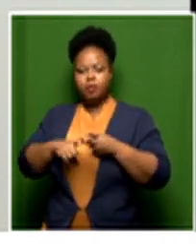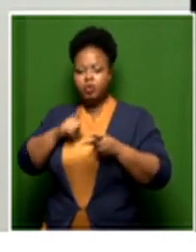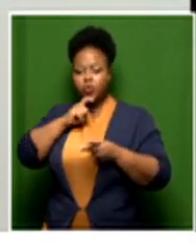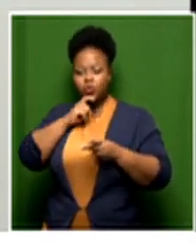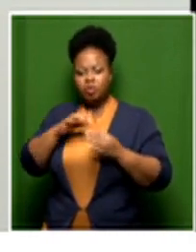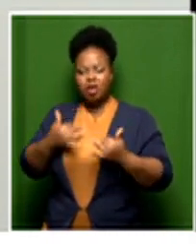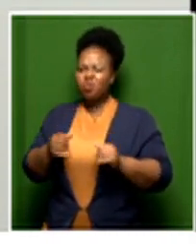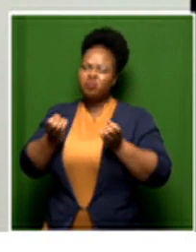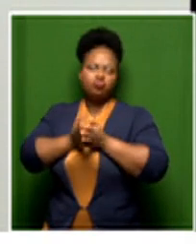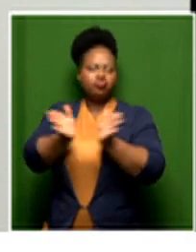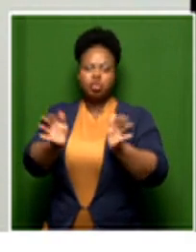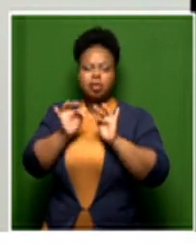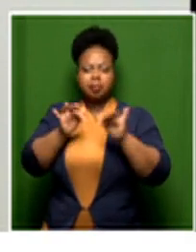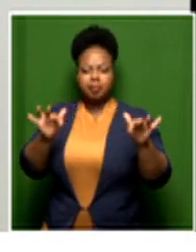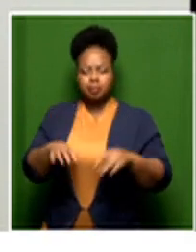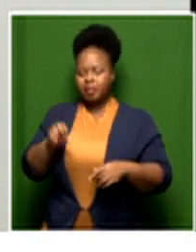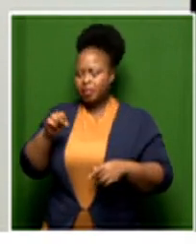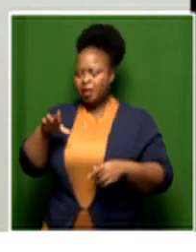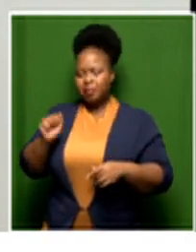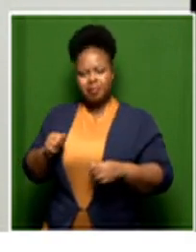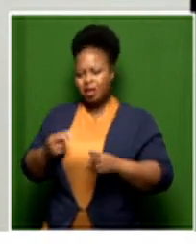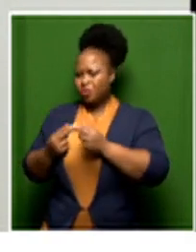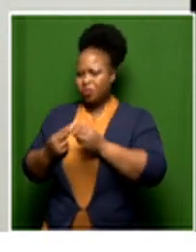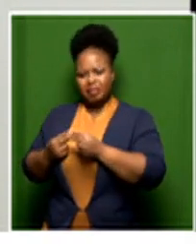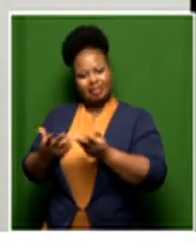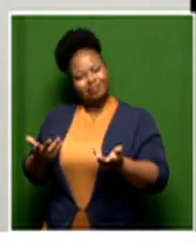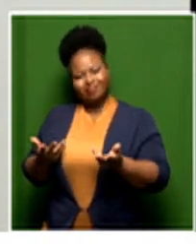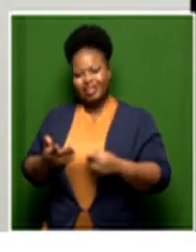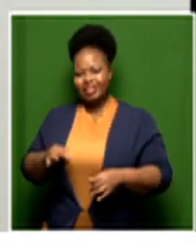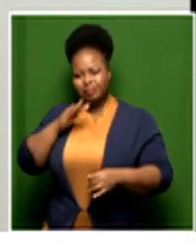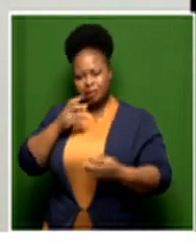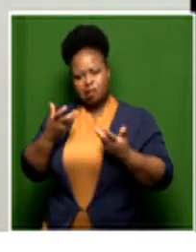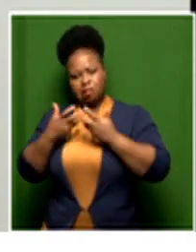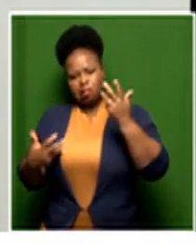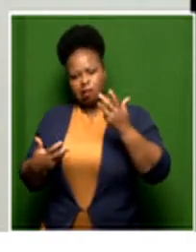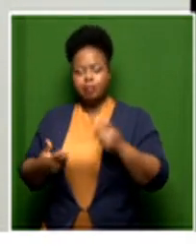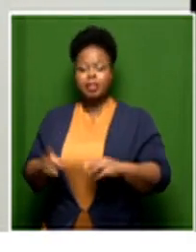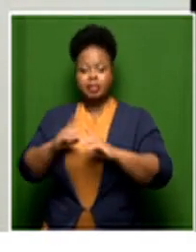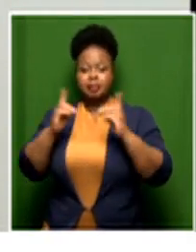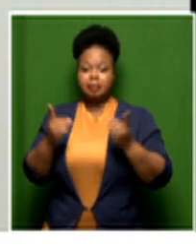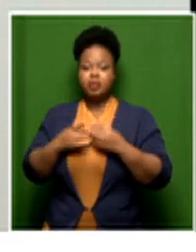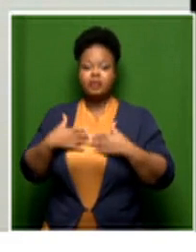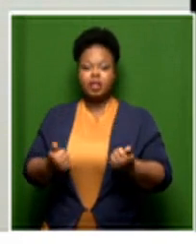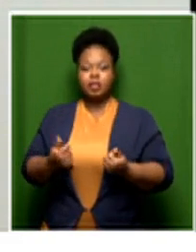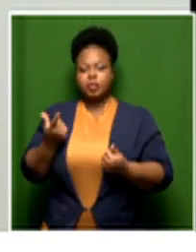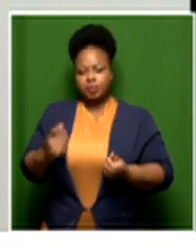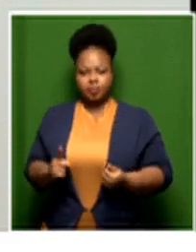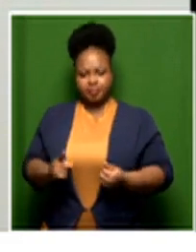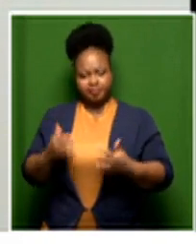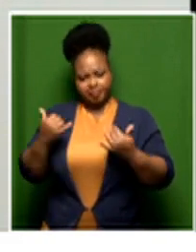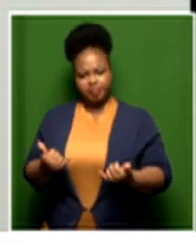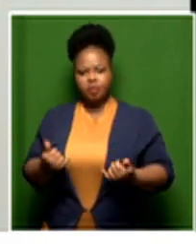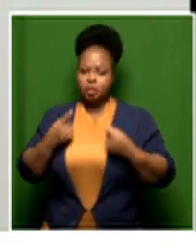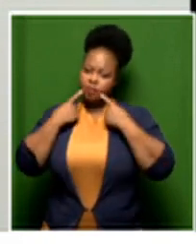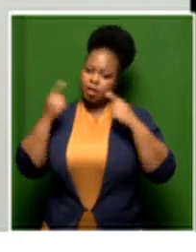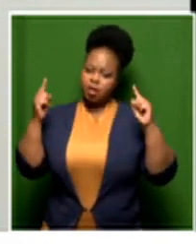the general public, SAHPRA's remit doesn't extend to that. But what the Department of Health has done, they have put